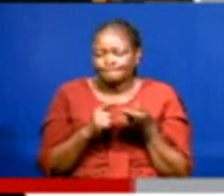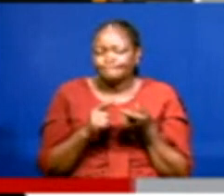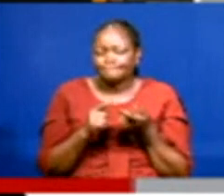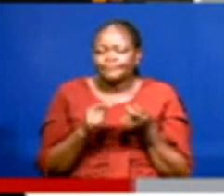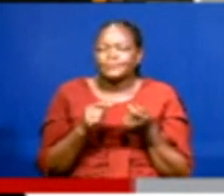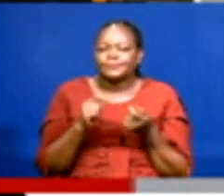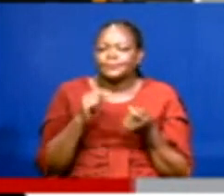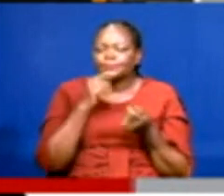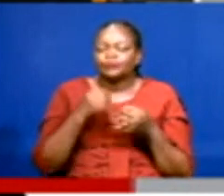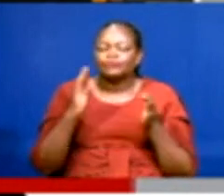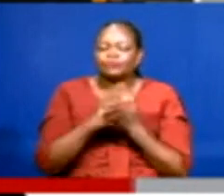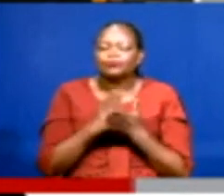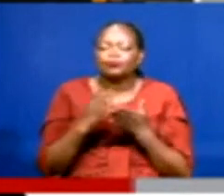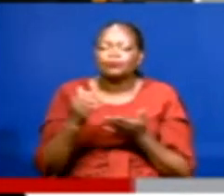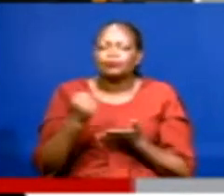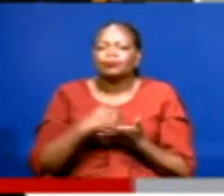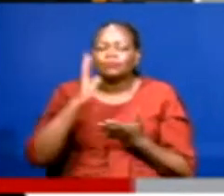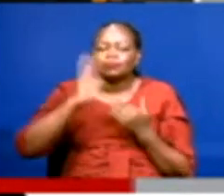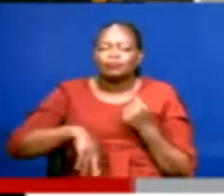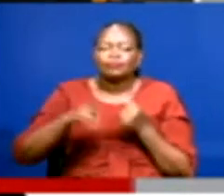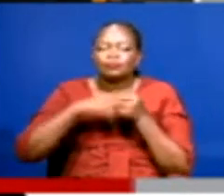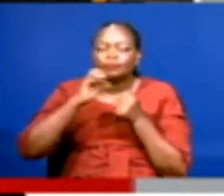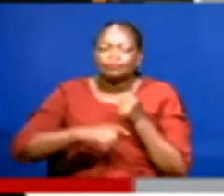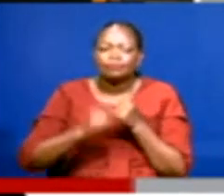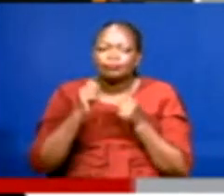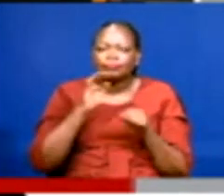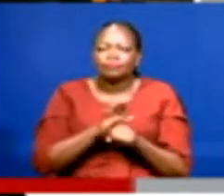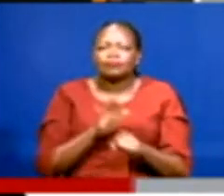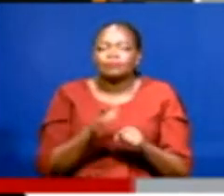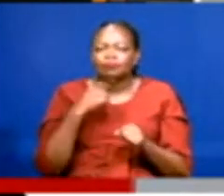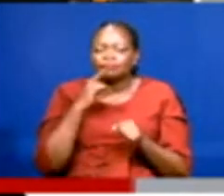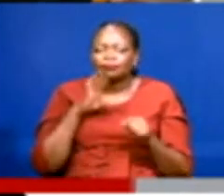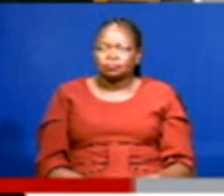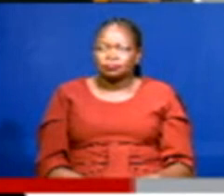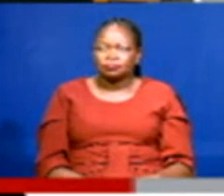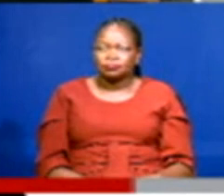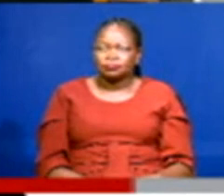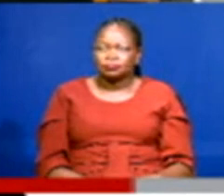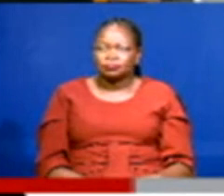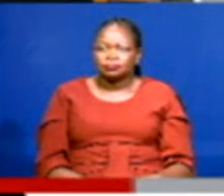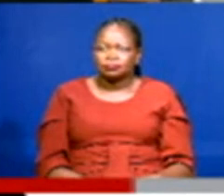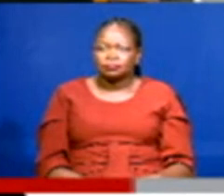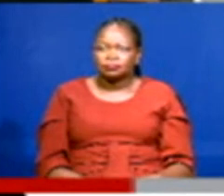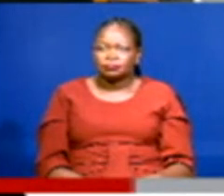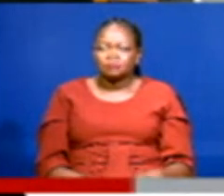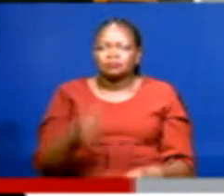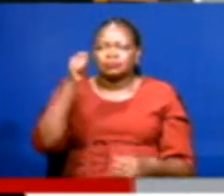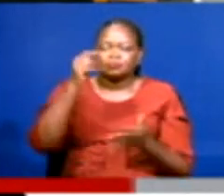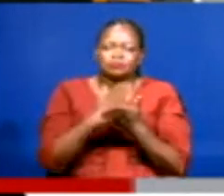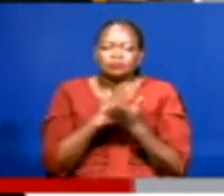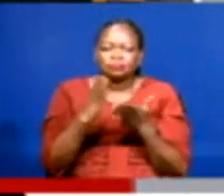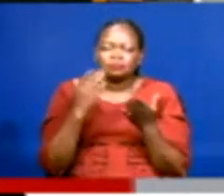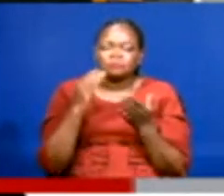than 70% of the Kenyans, majority of who are women in medium, in key sectors of